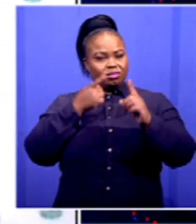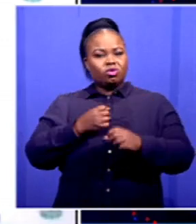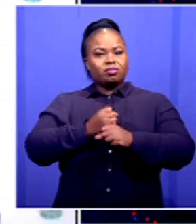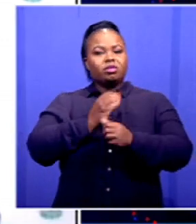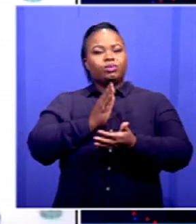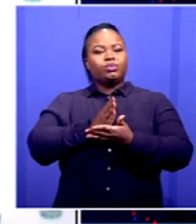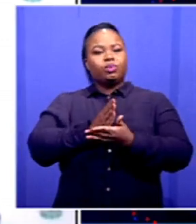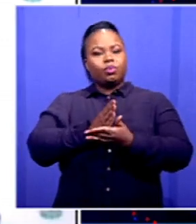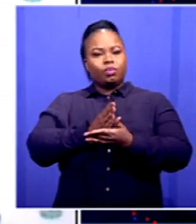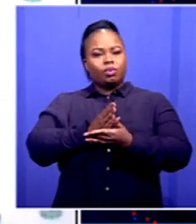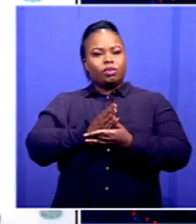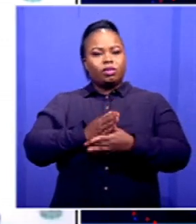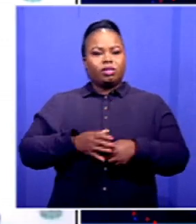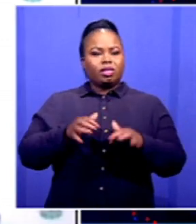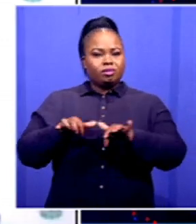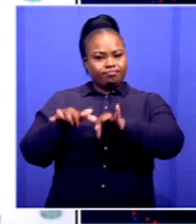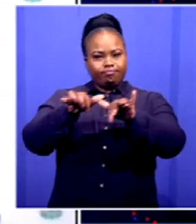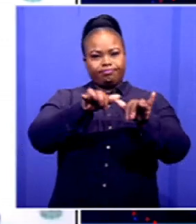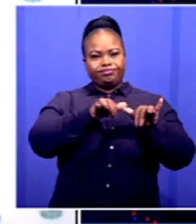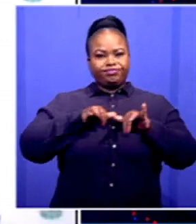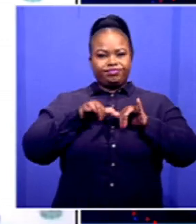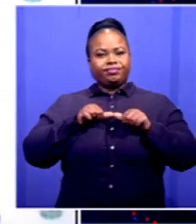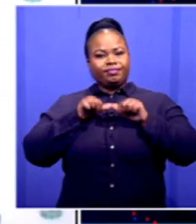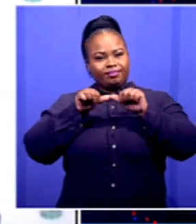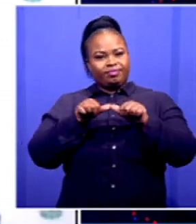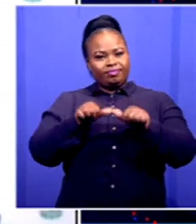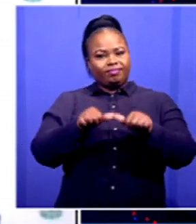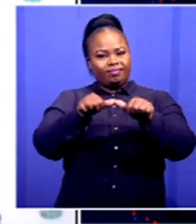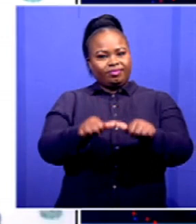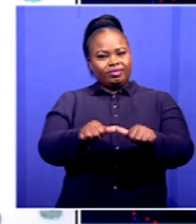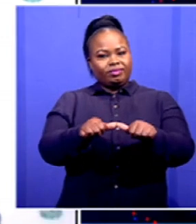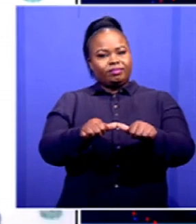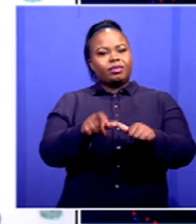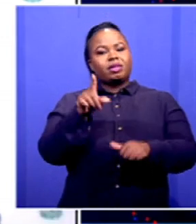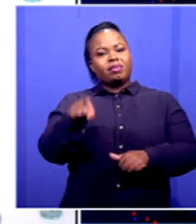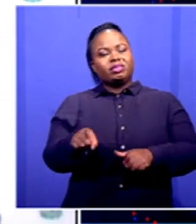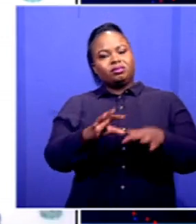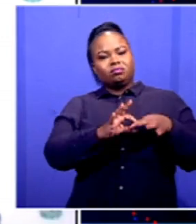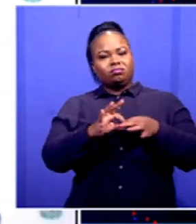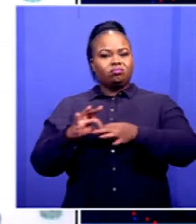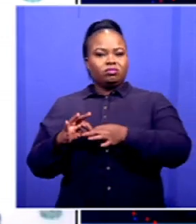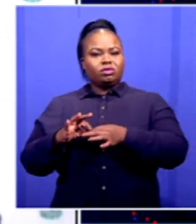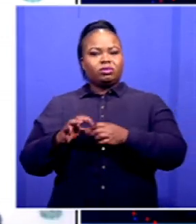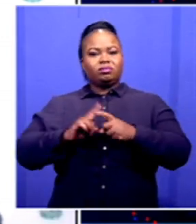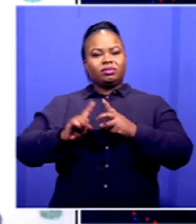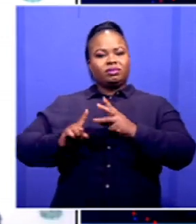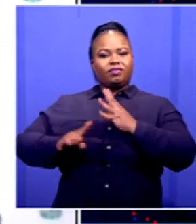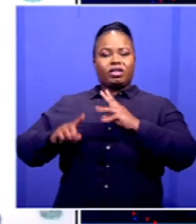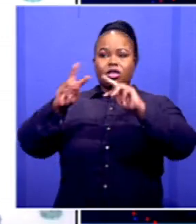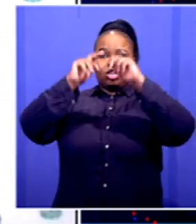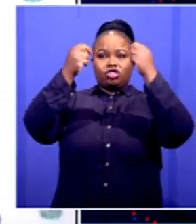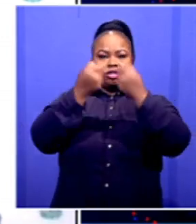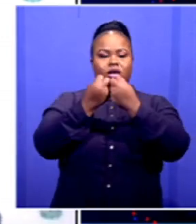that there's coherence, there's consistency, there's continuity in the relationship between all spheres